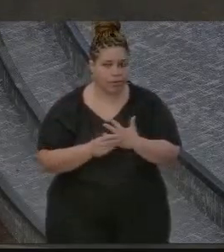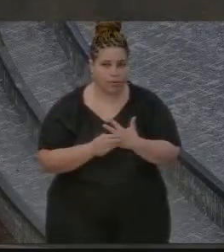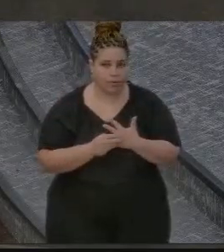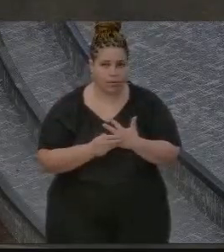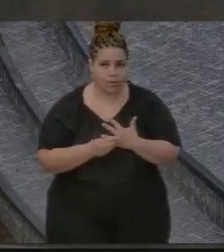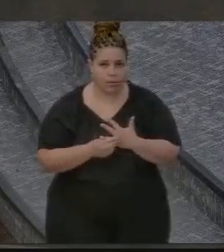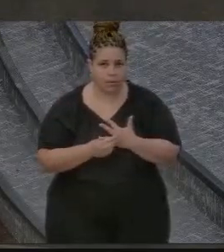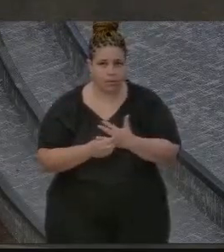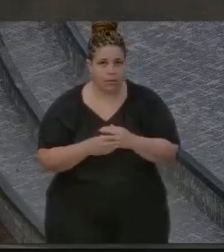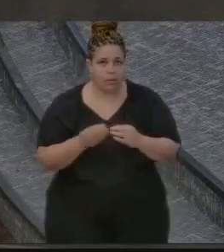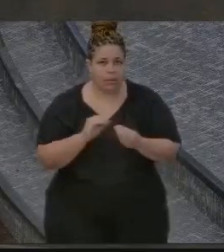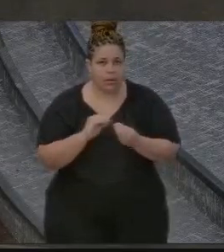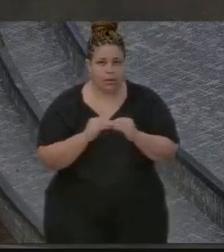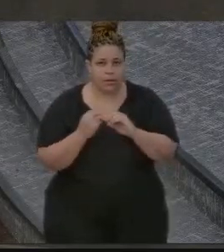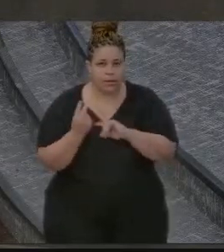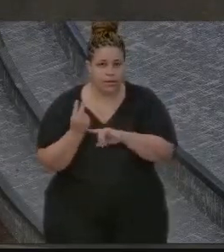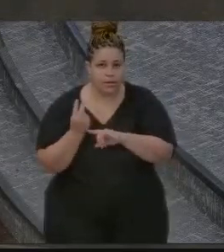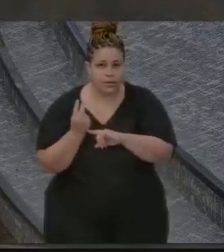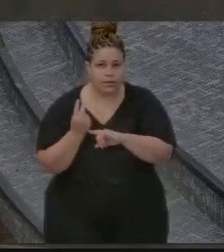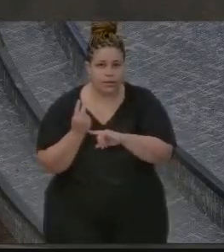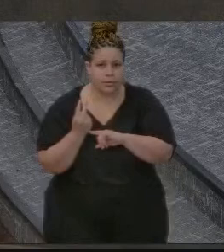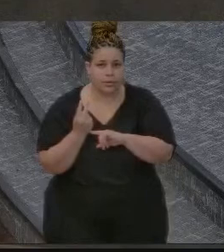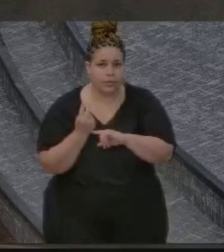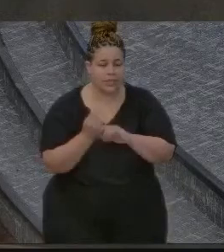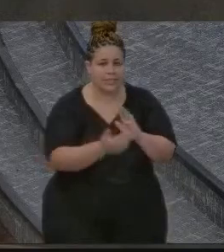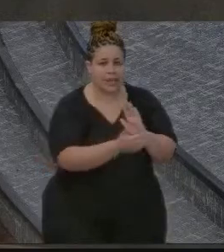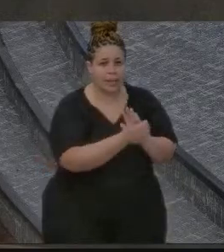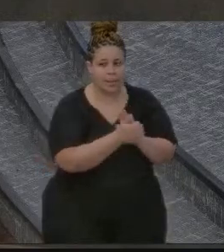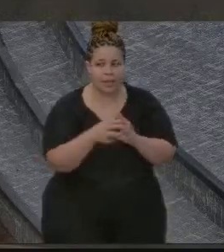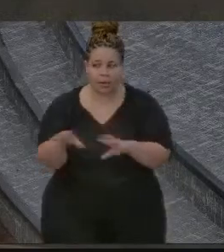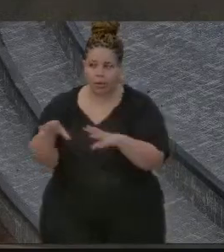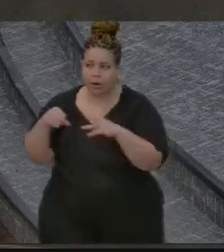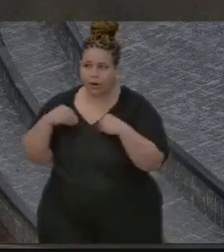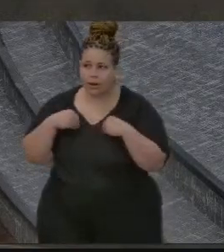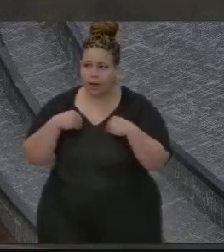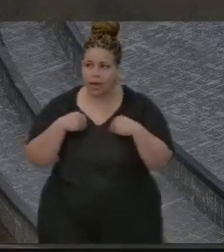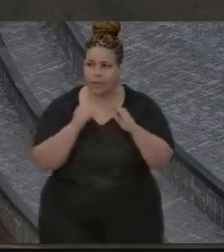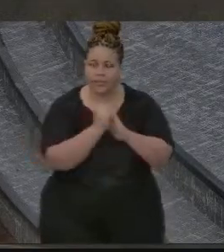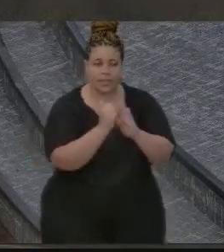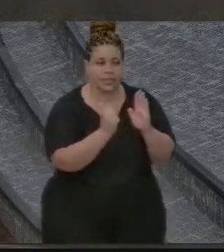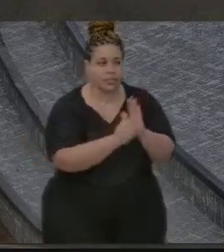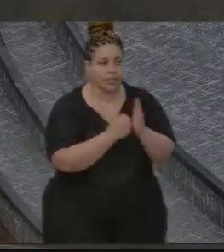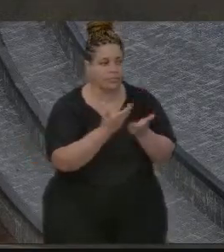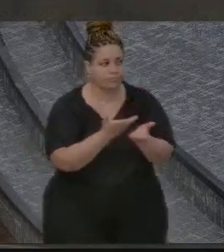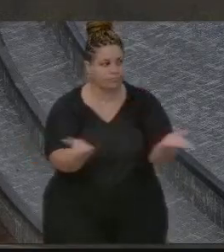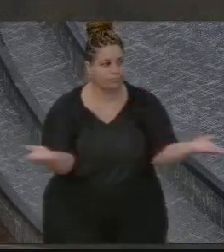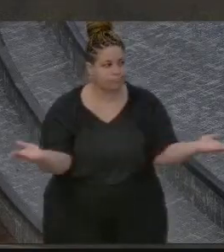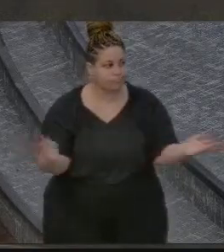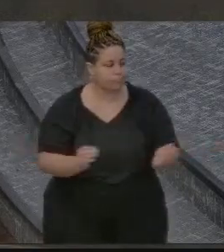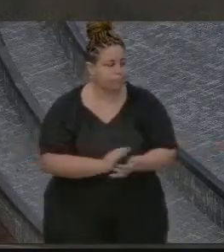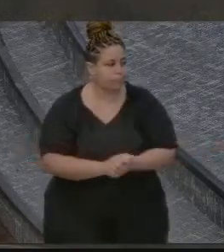with item 2, and this is to amend or adopt the agenda. The floor is open.